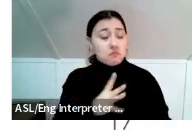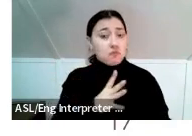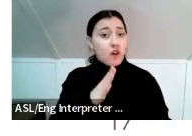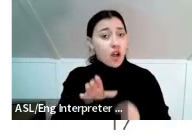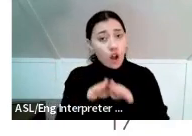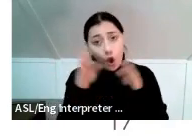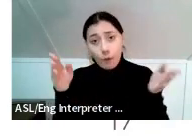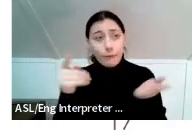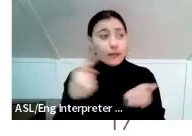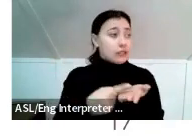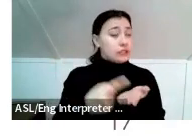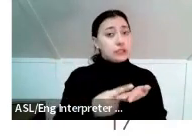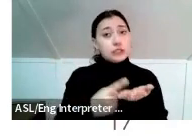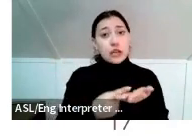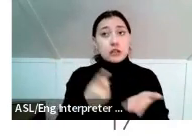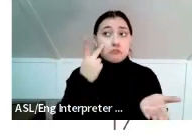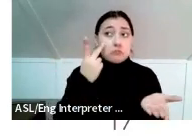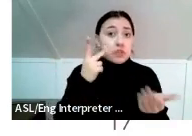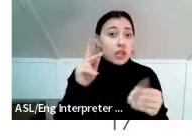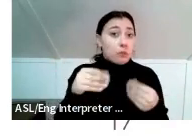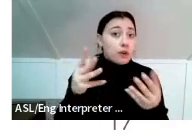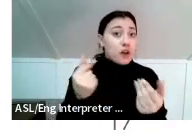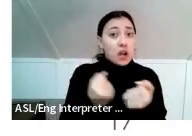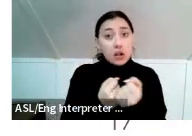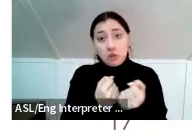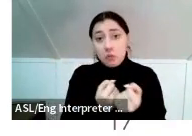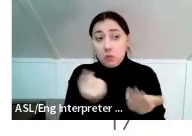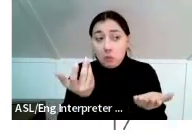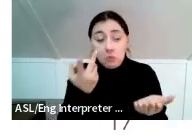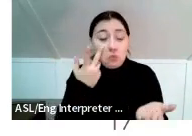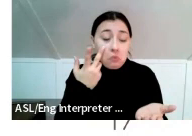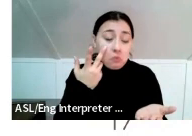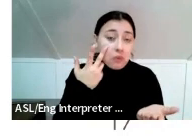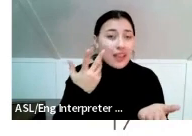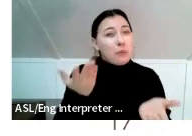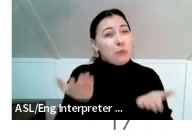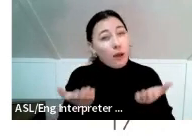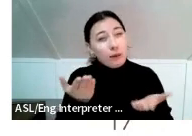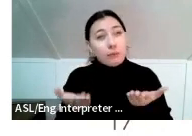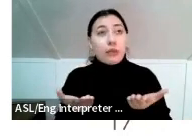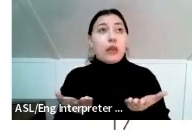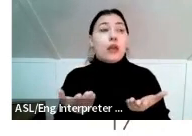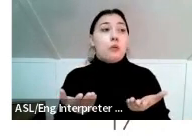to the discussion, and there, you know, will likely be